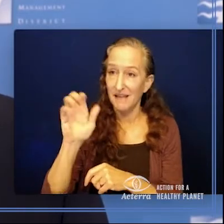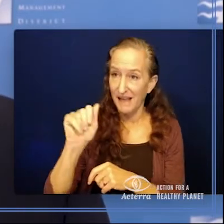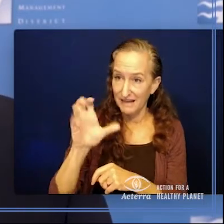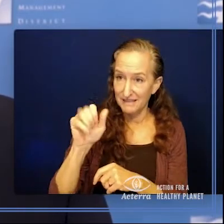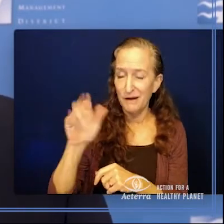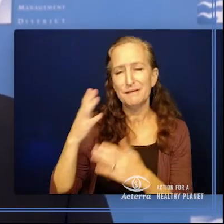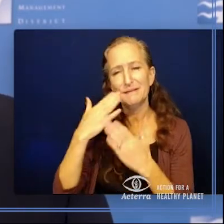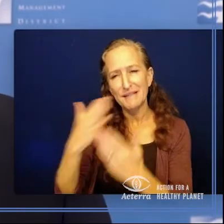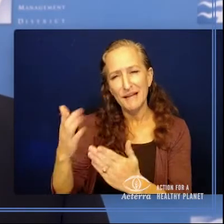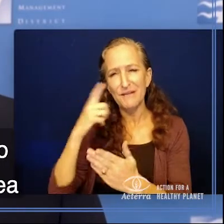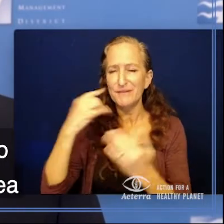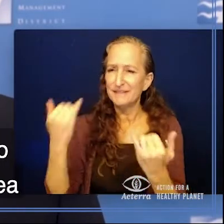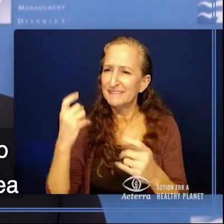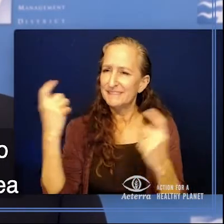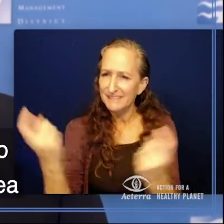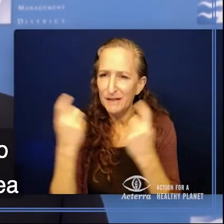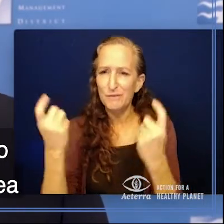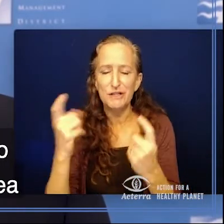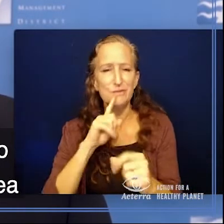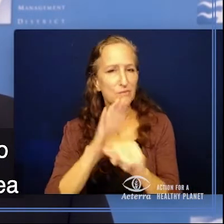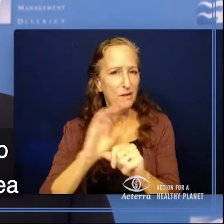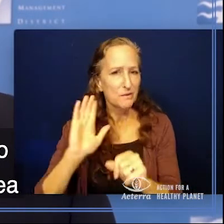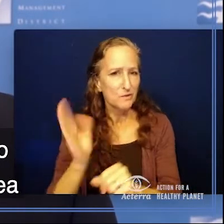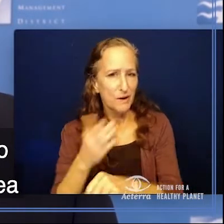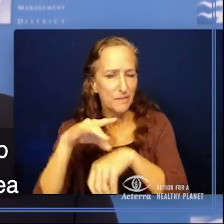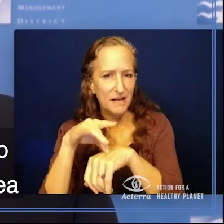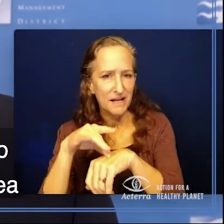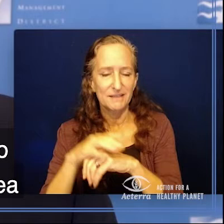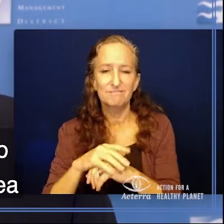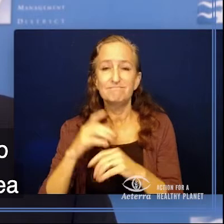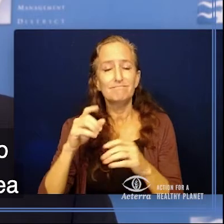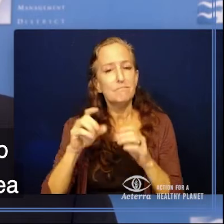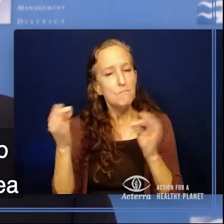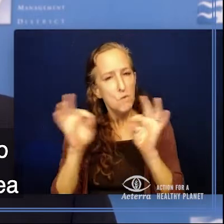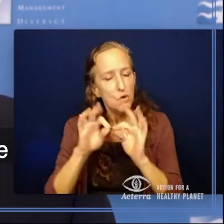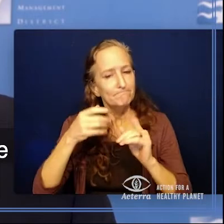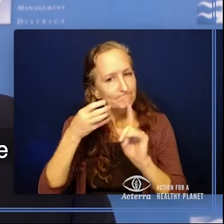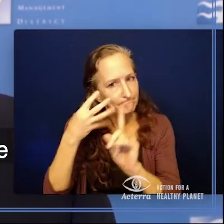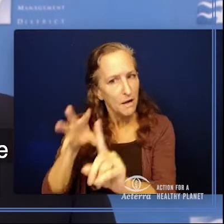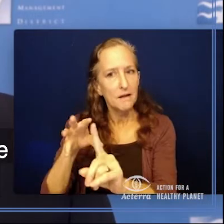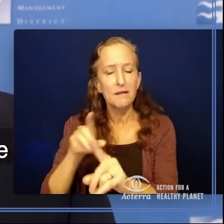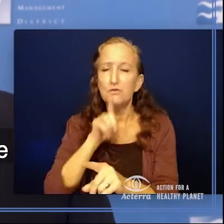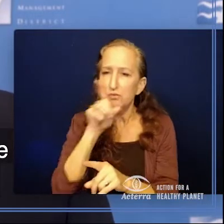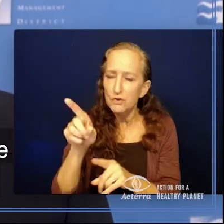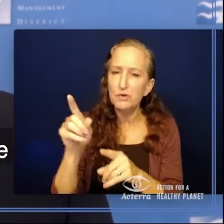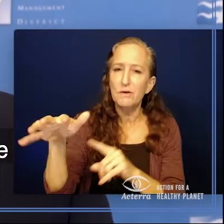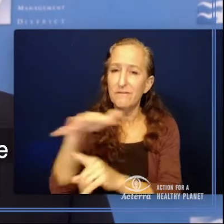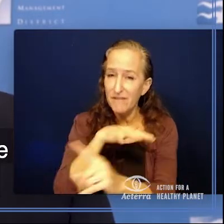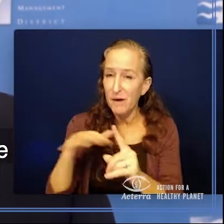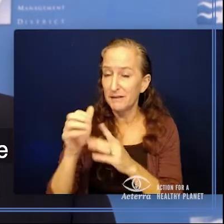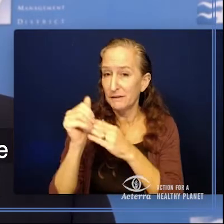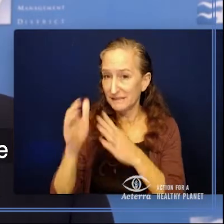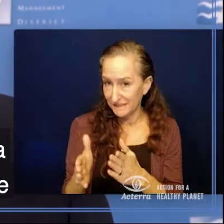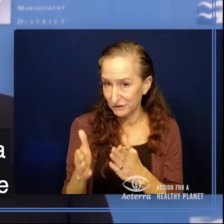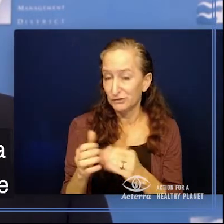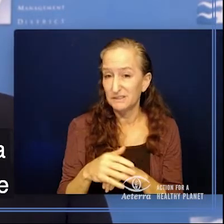virtual Promise to Our Planet celebration and continuing to put a spotlight on true Bay Area environmental leaders as we navigate